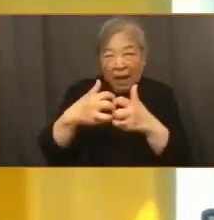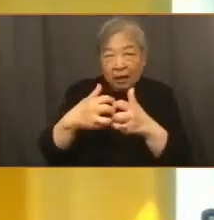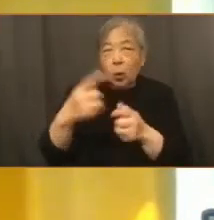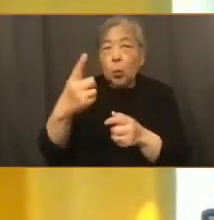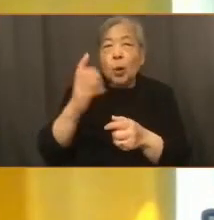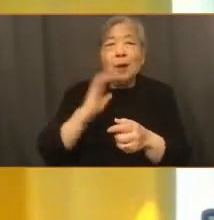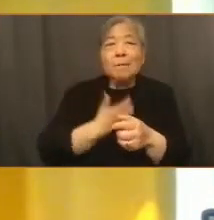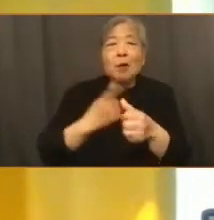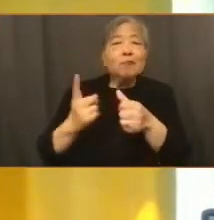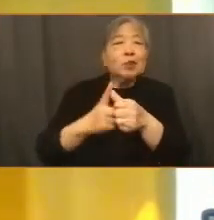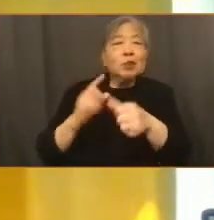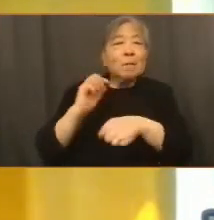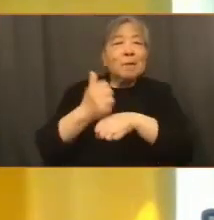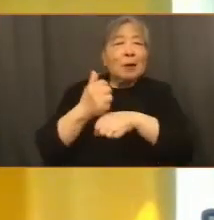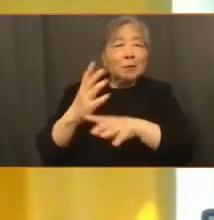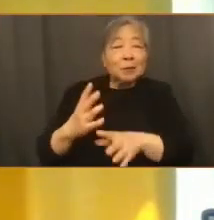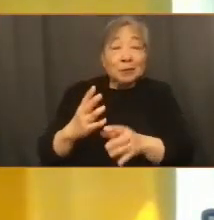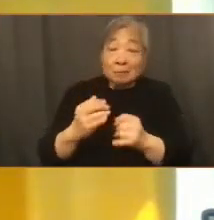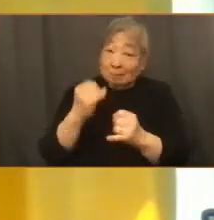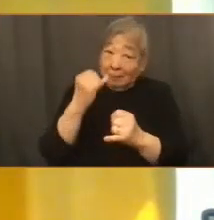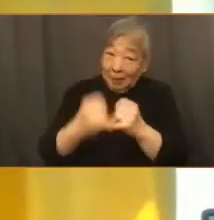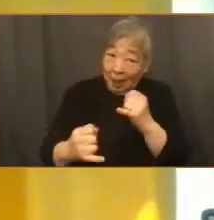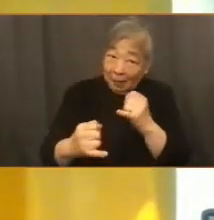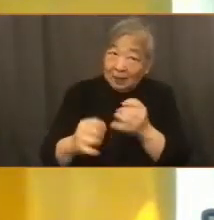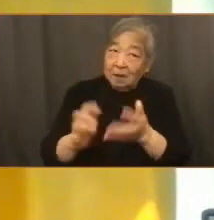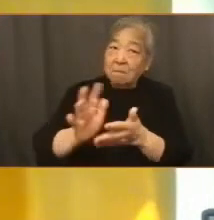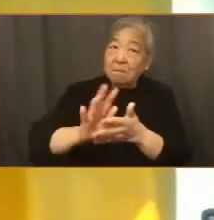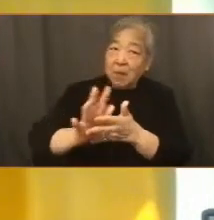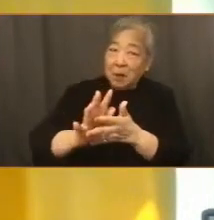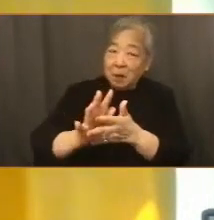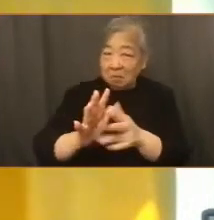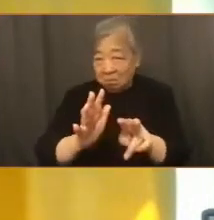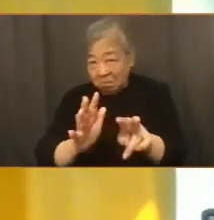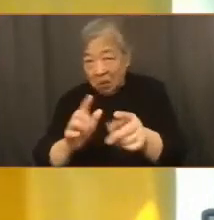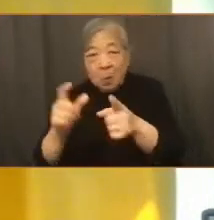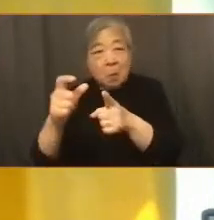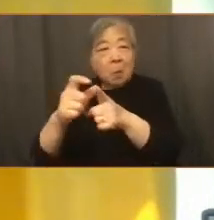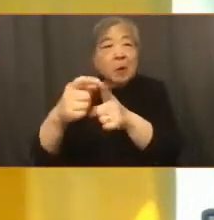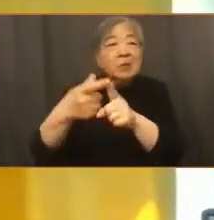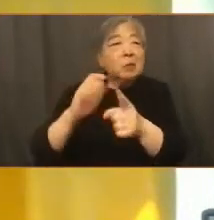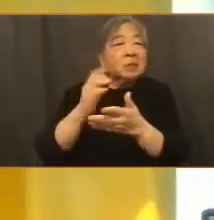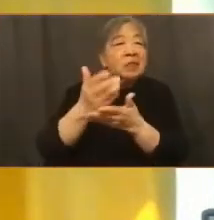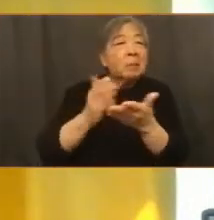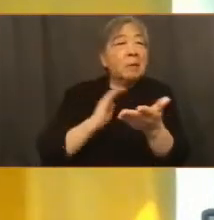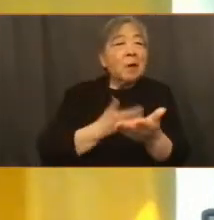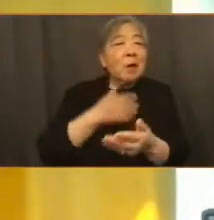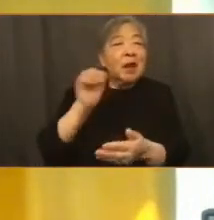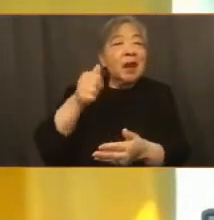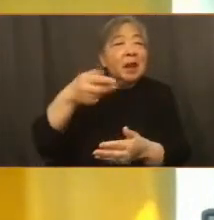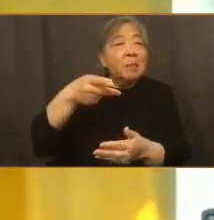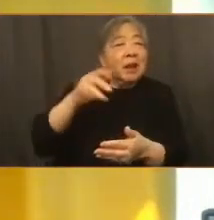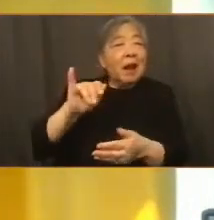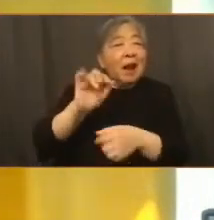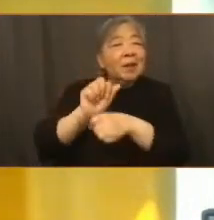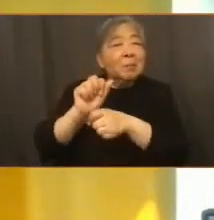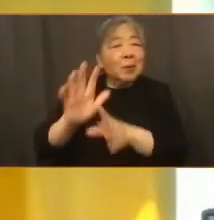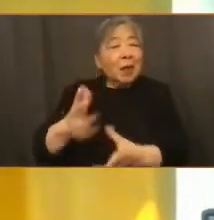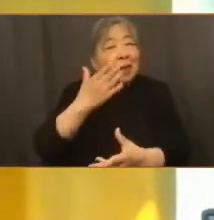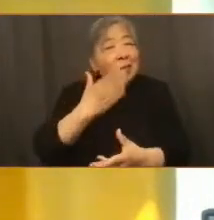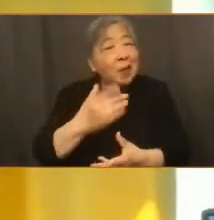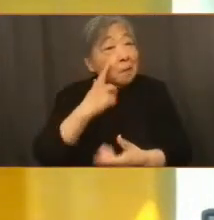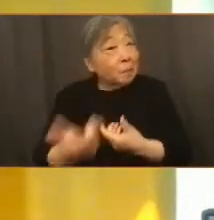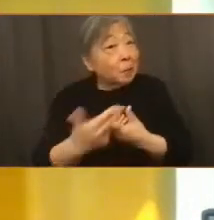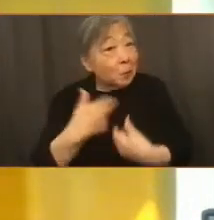We'll close on a video sharing words from some of our Asian American and Pacific Islander employees. Thank you so much for joining us. Until next time.